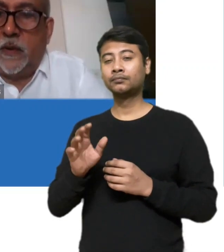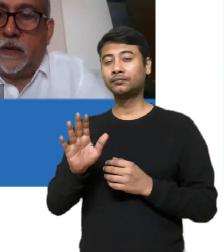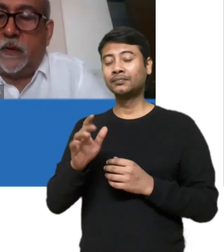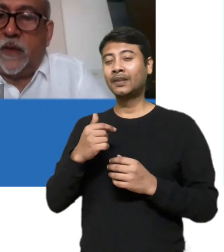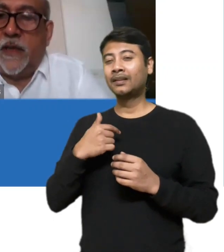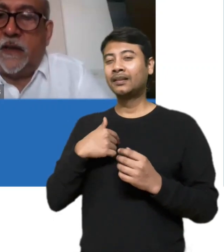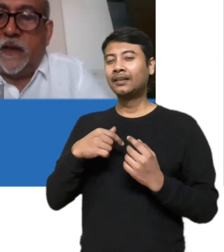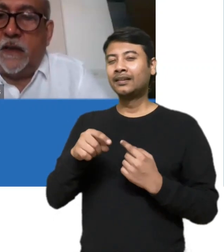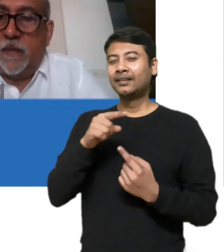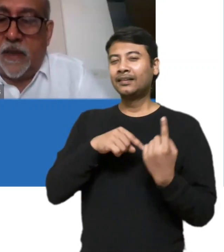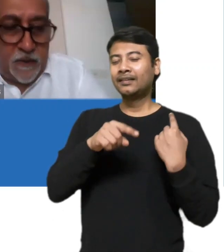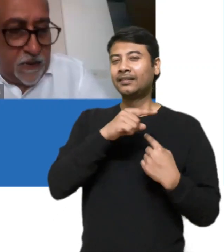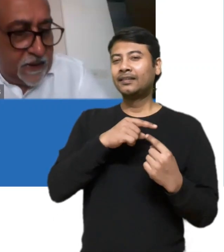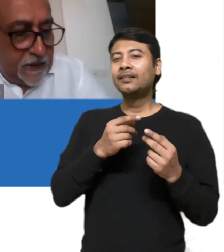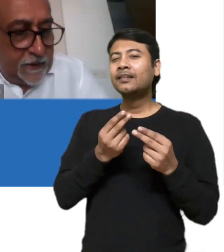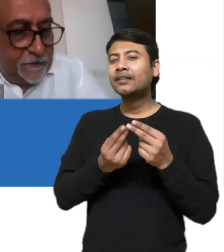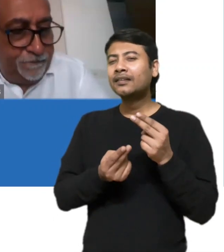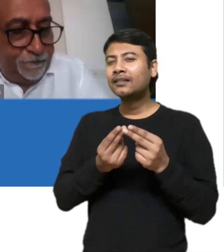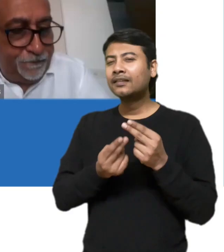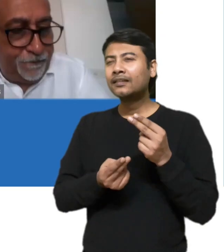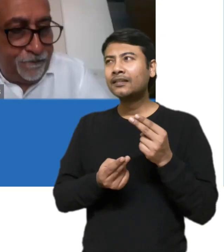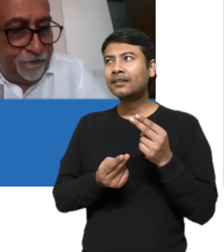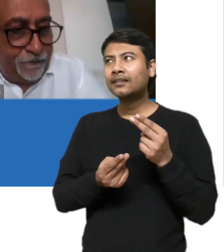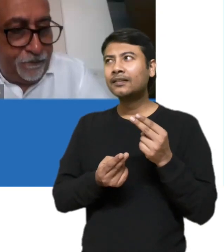We were talking, I think, about